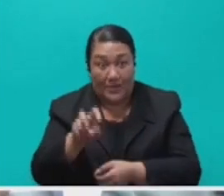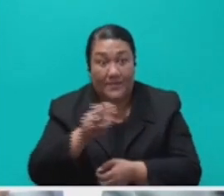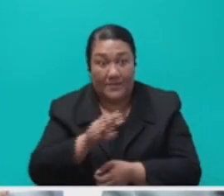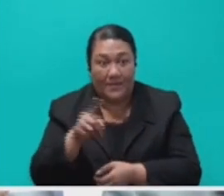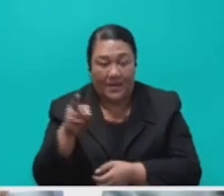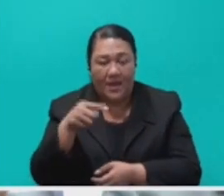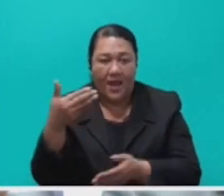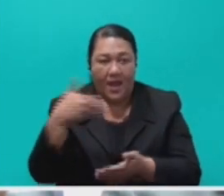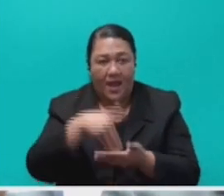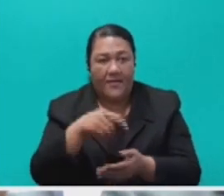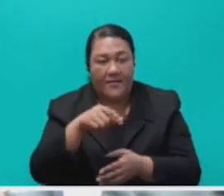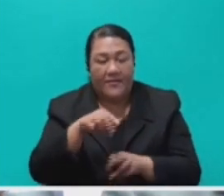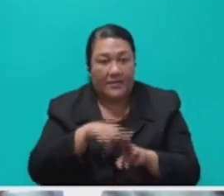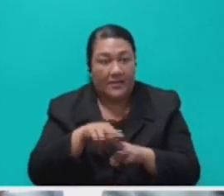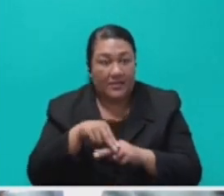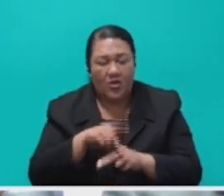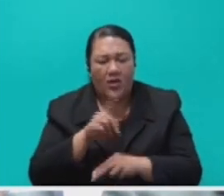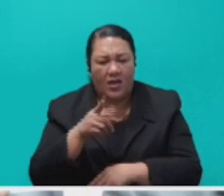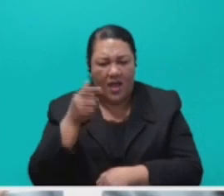And